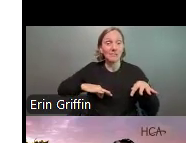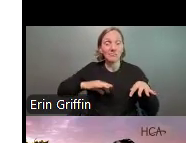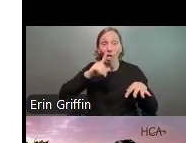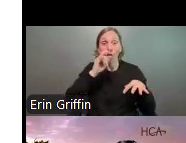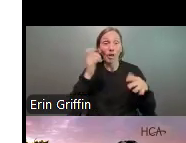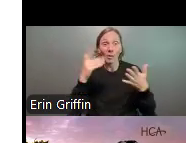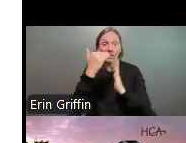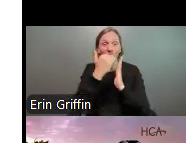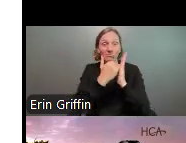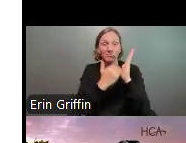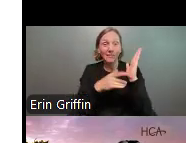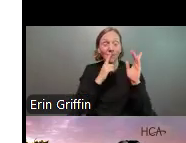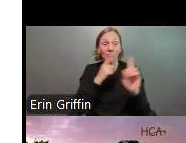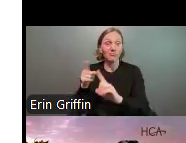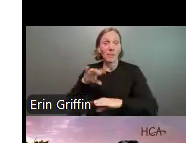those objectives. Colette?